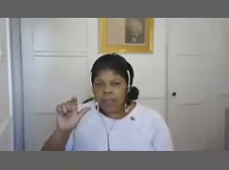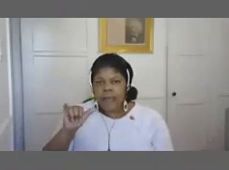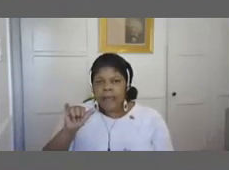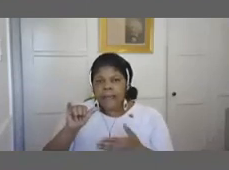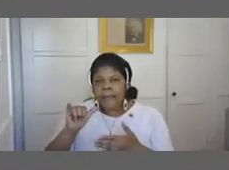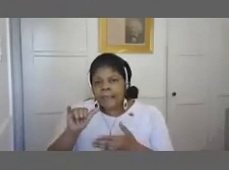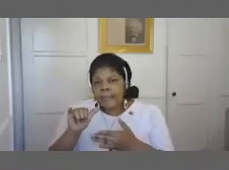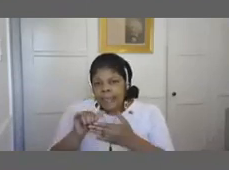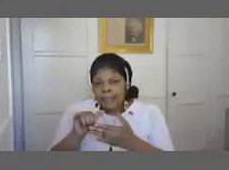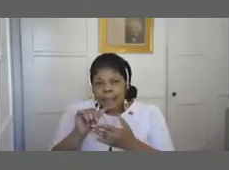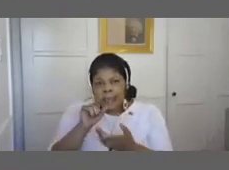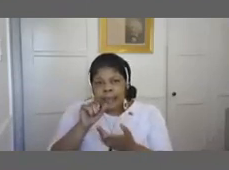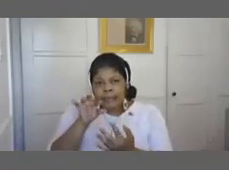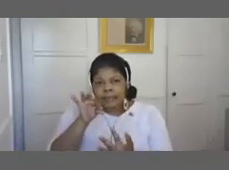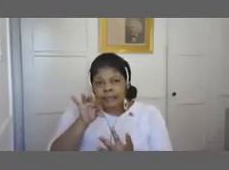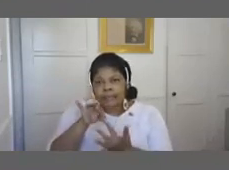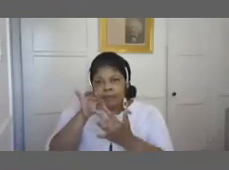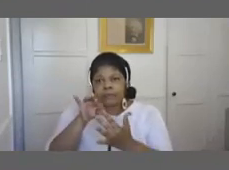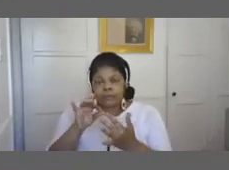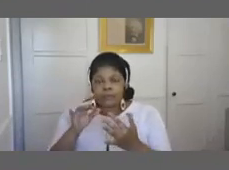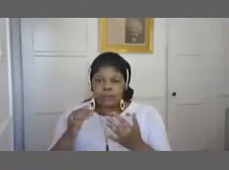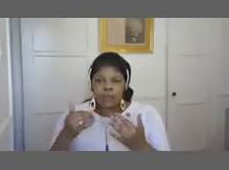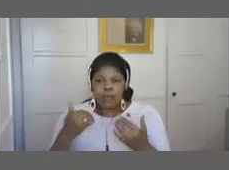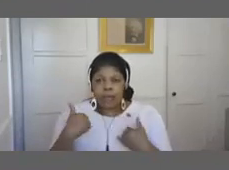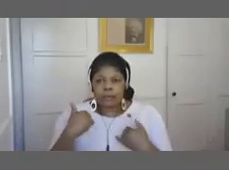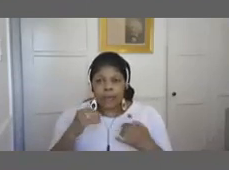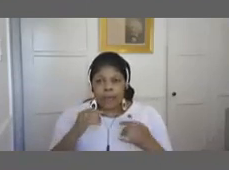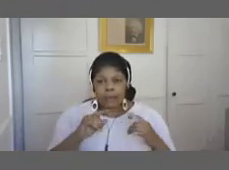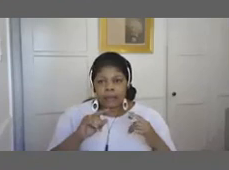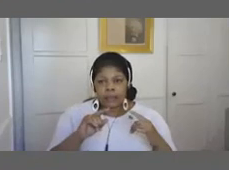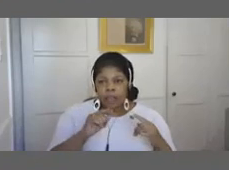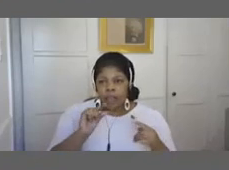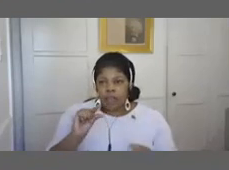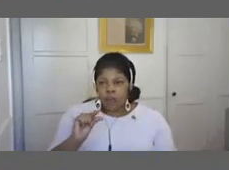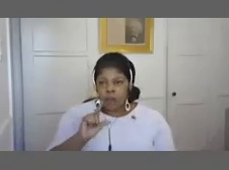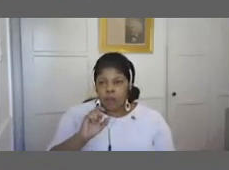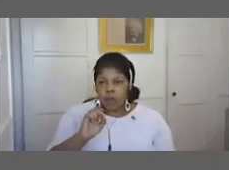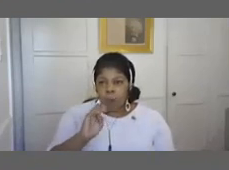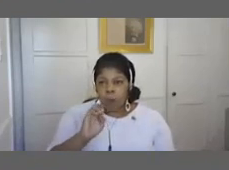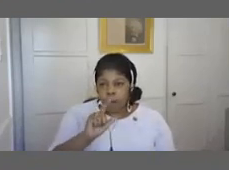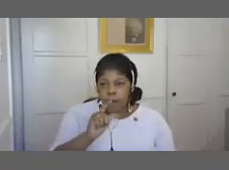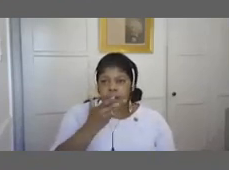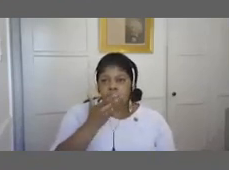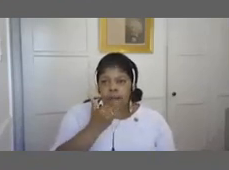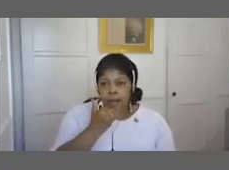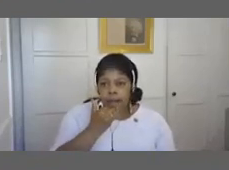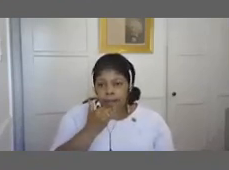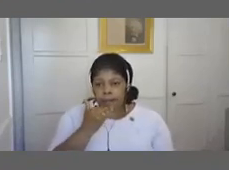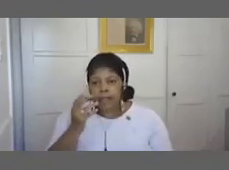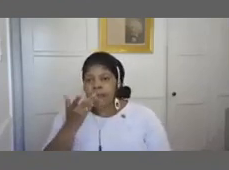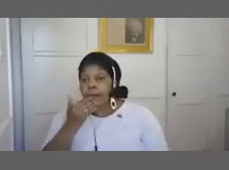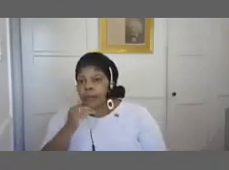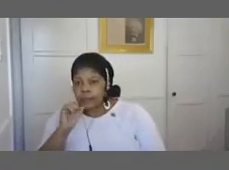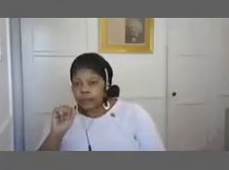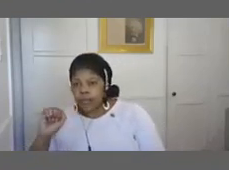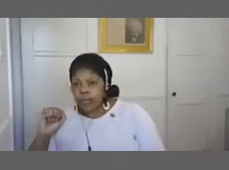distinct difference between global colors and those that are not. So I'll go ahead and